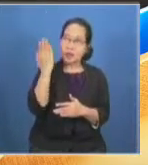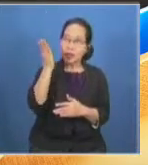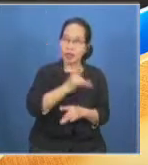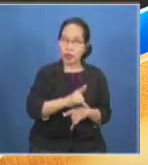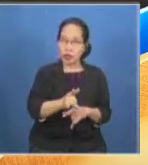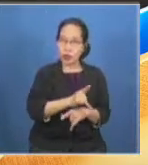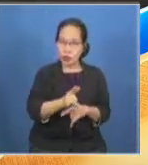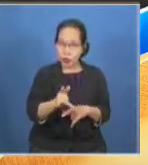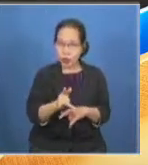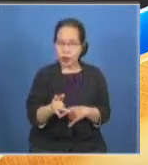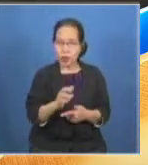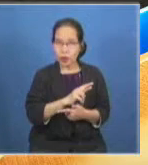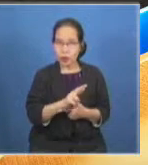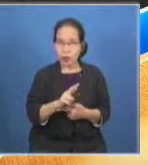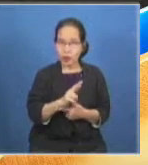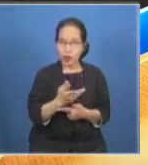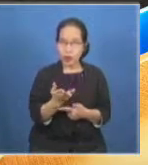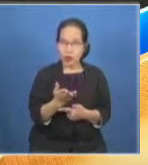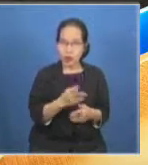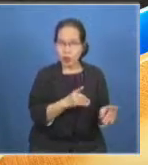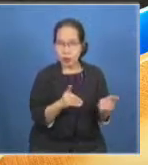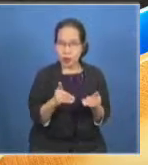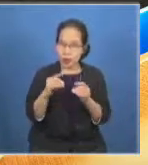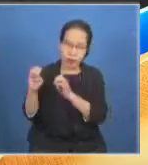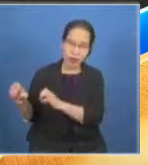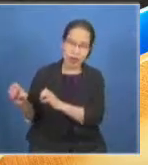of his servant, if he is